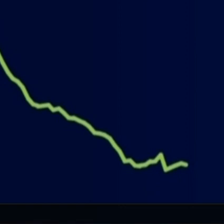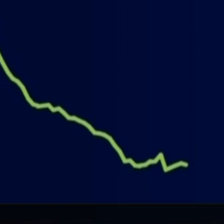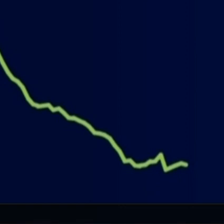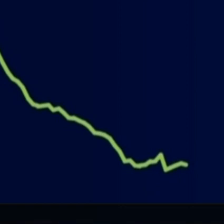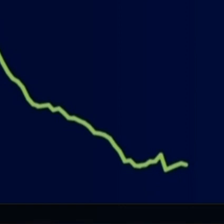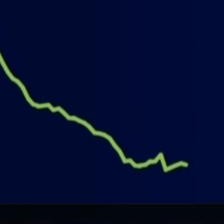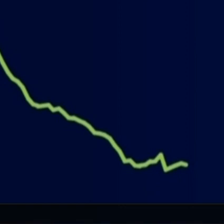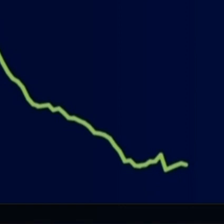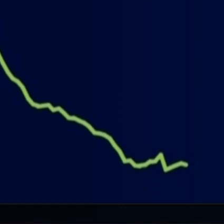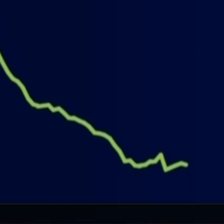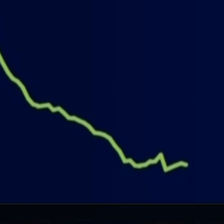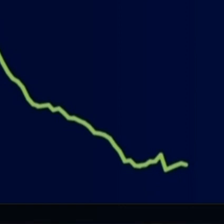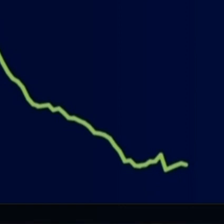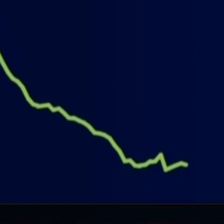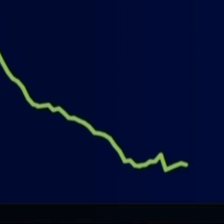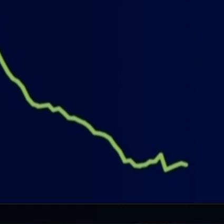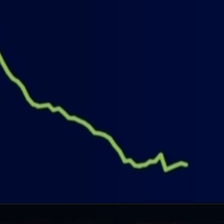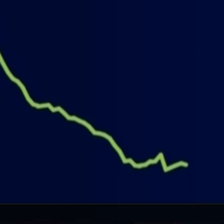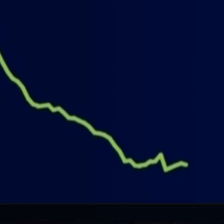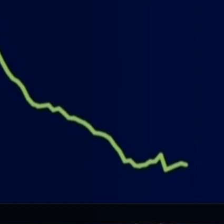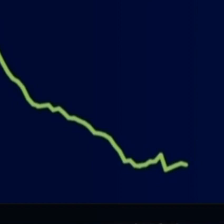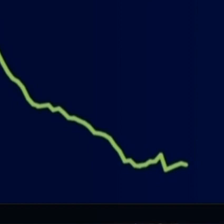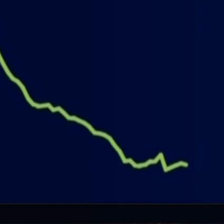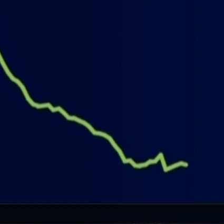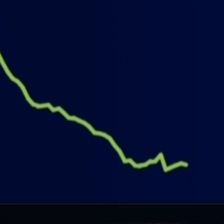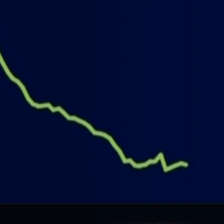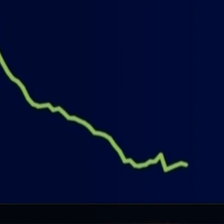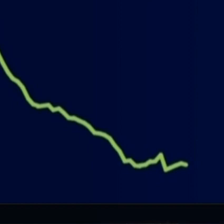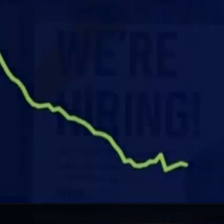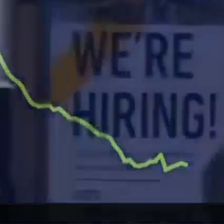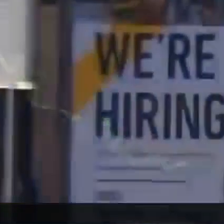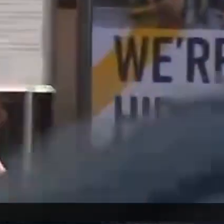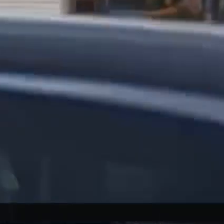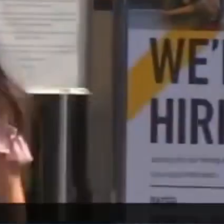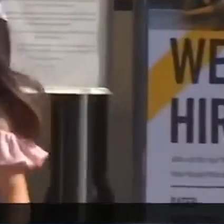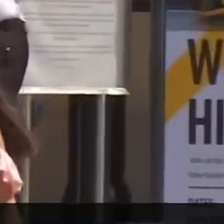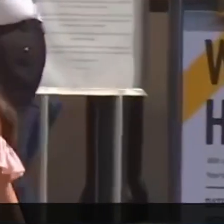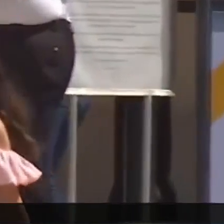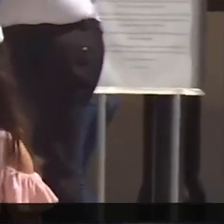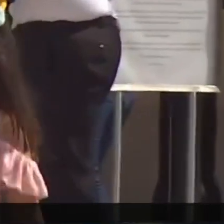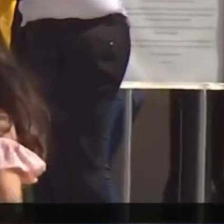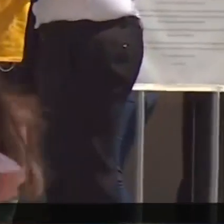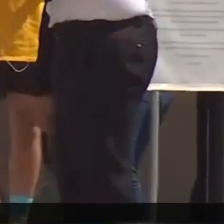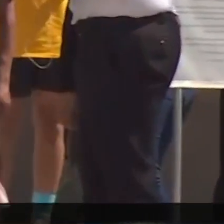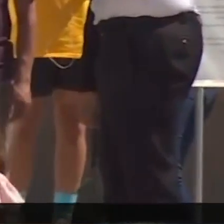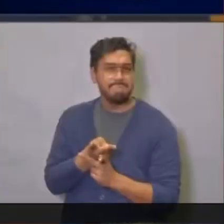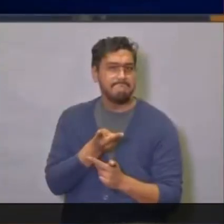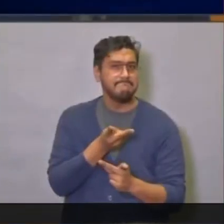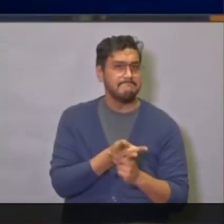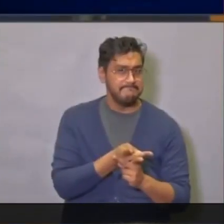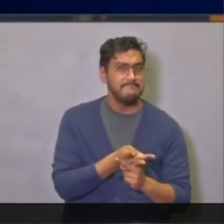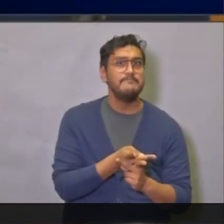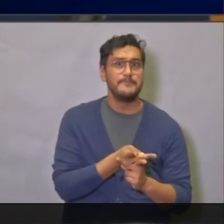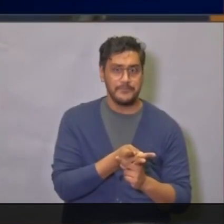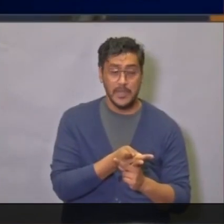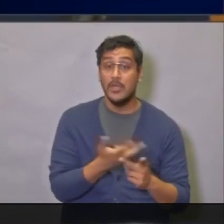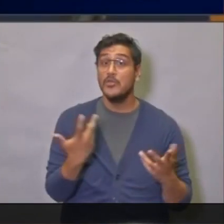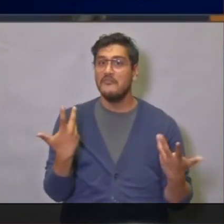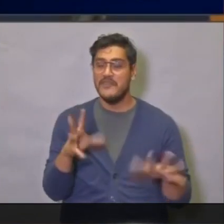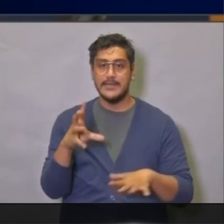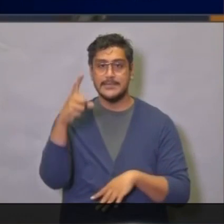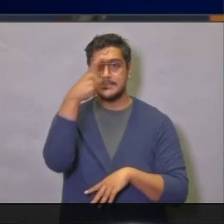showing how twice we have brought down spread after the initial outbreak and then again after the early summer surge. I think we learned a